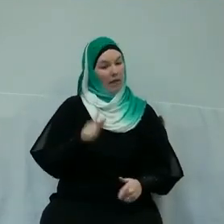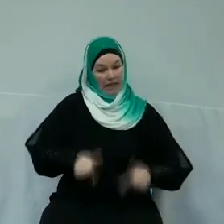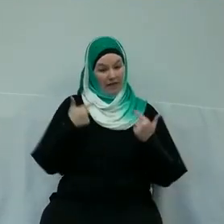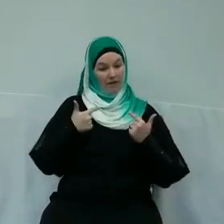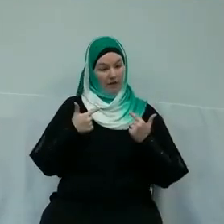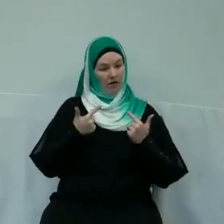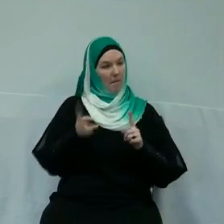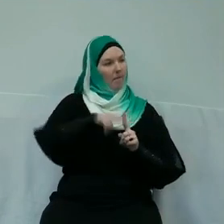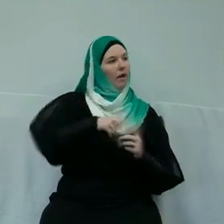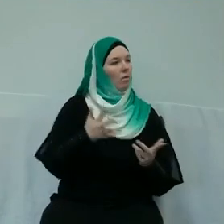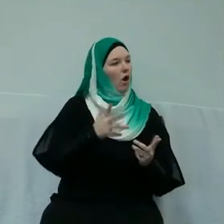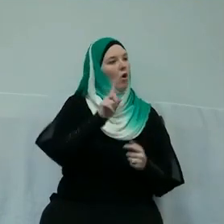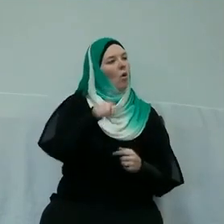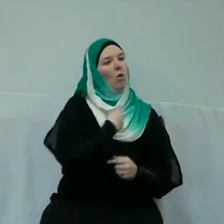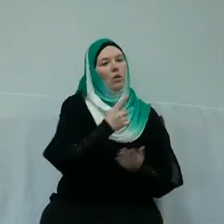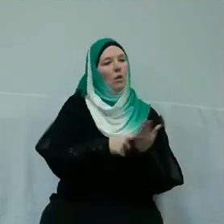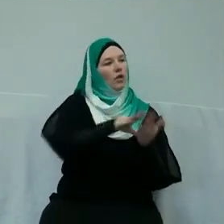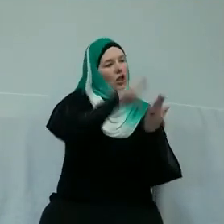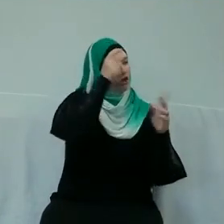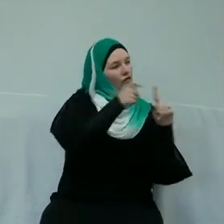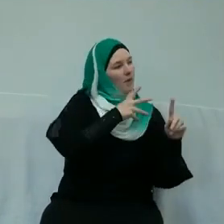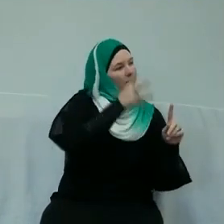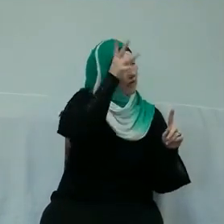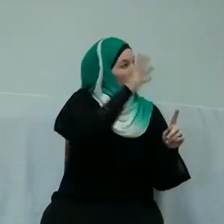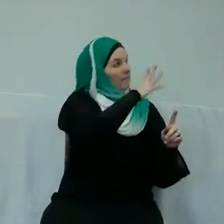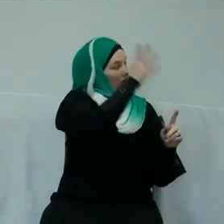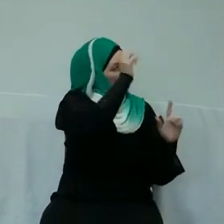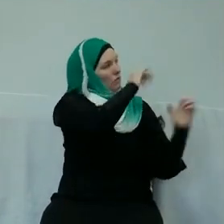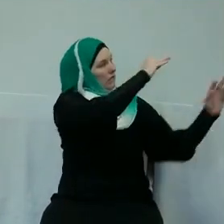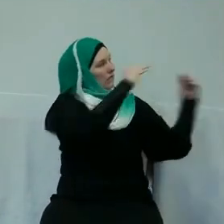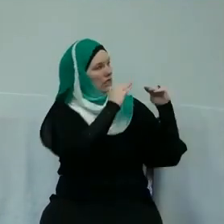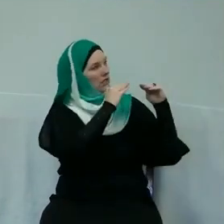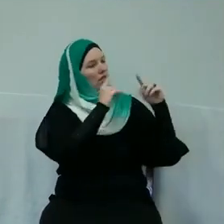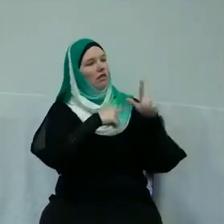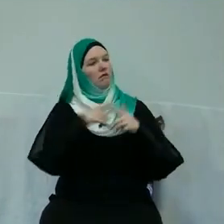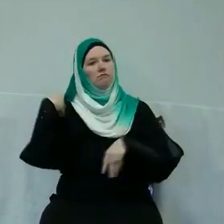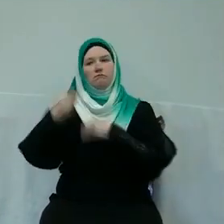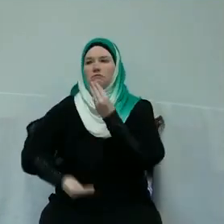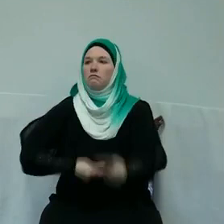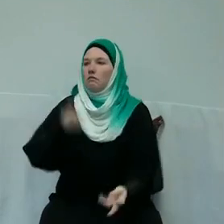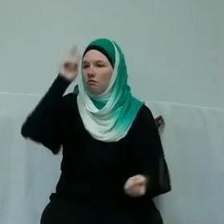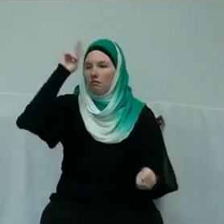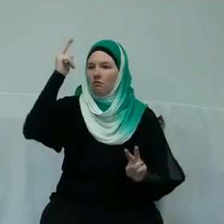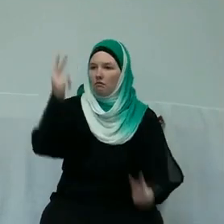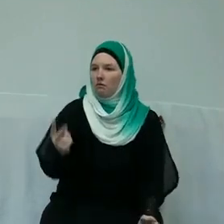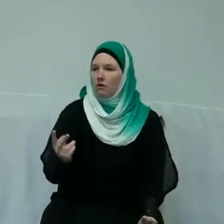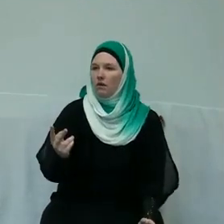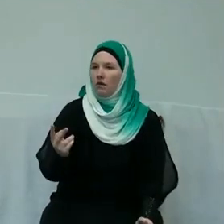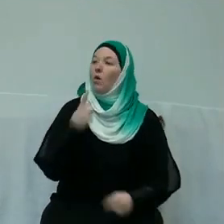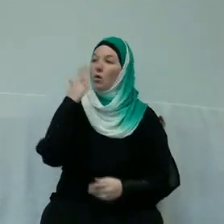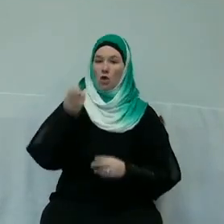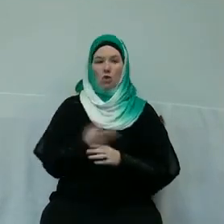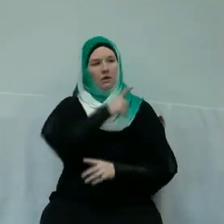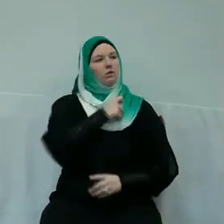ideas. Whether they are consistent with Islam or just part of our culture, we are using them because we heard them.